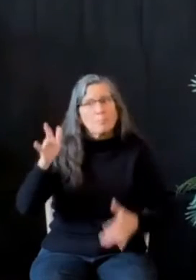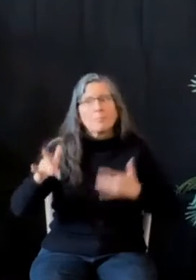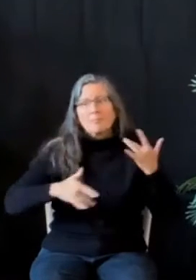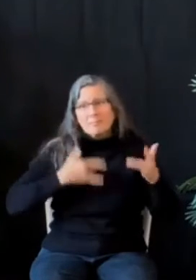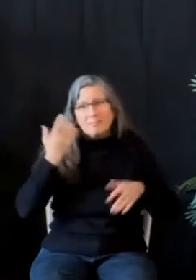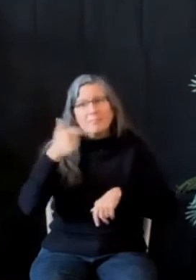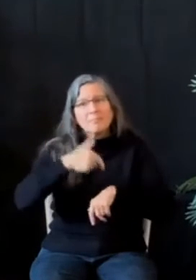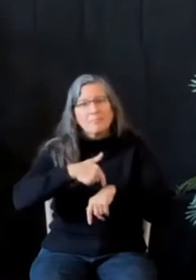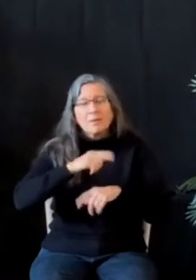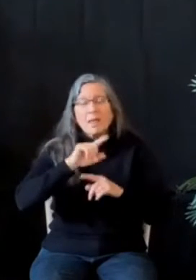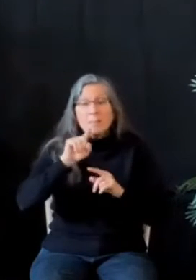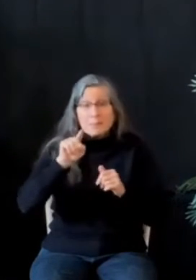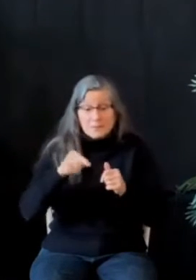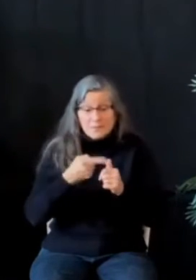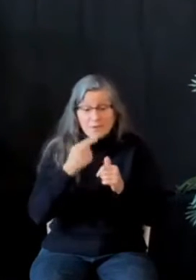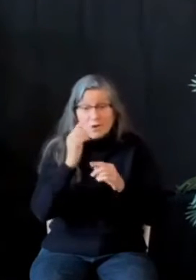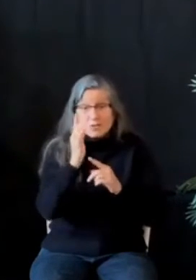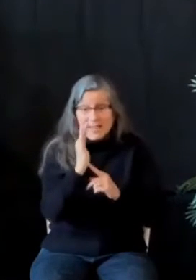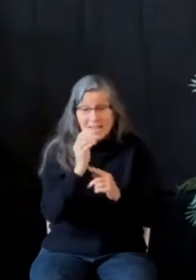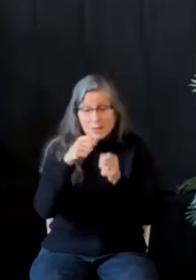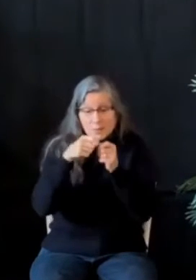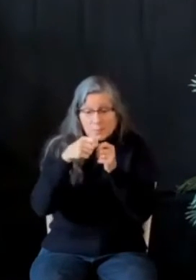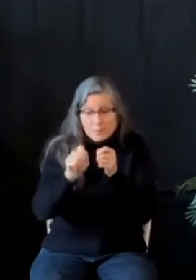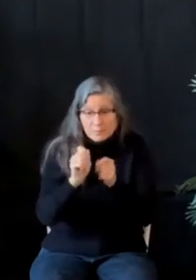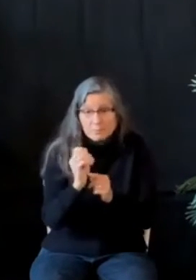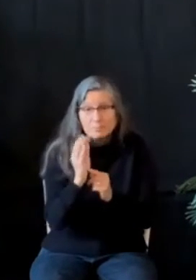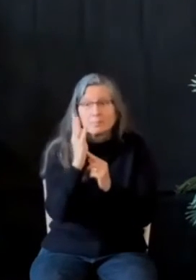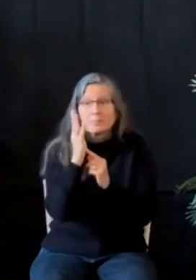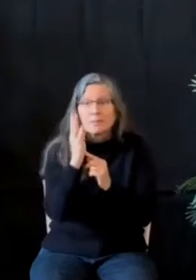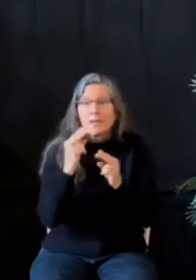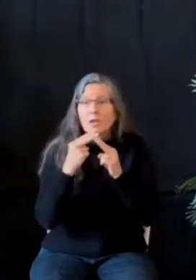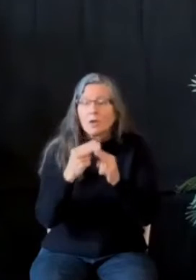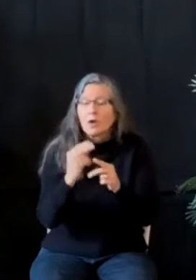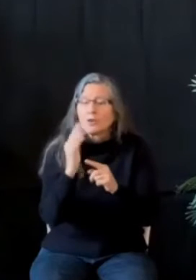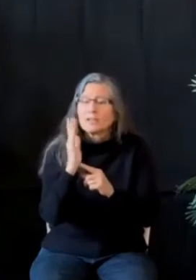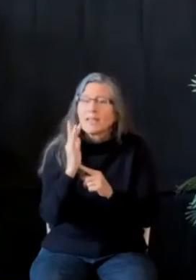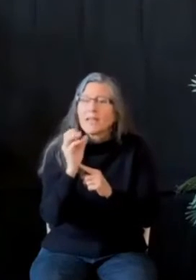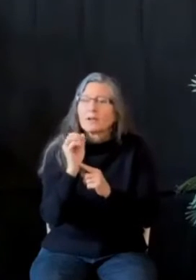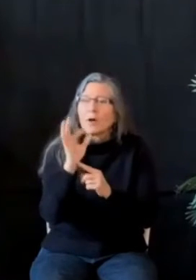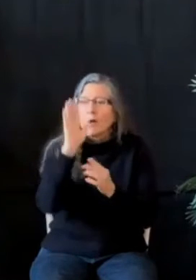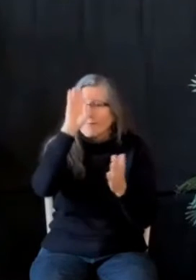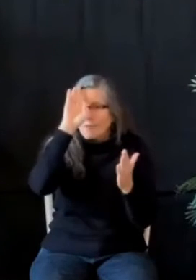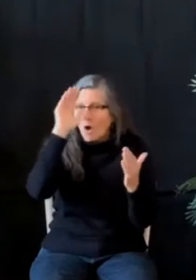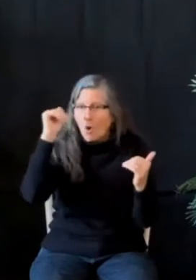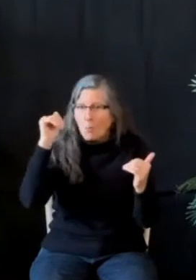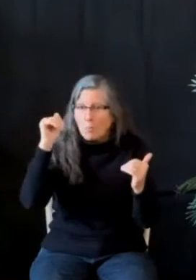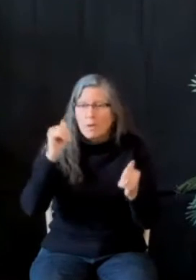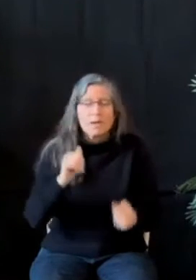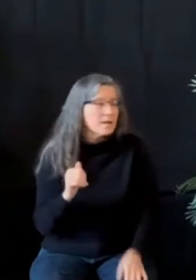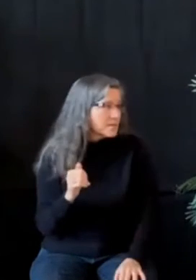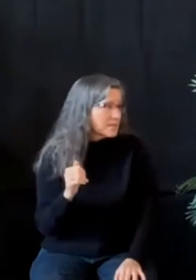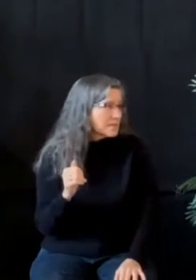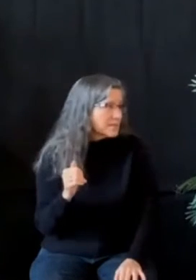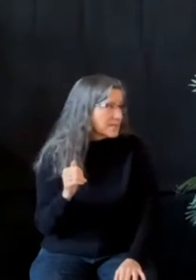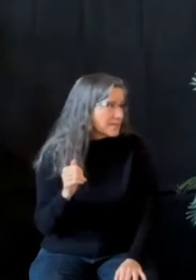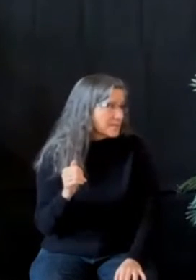very first candle that we light is called the candle of hope.